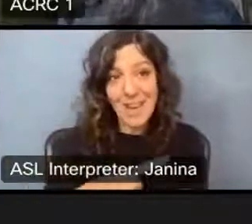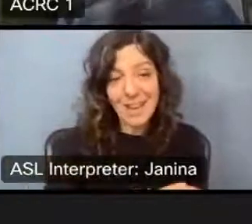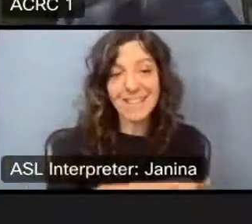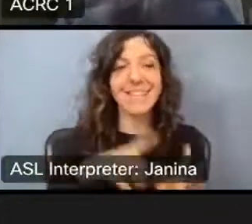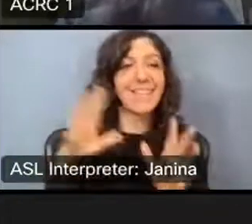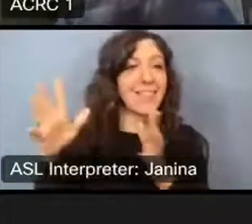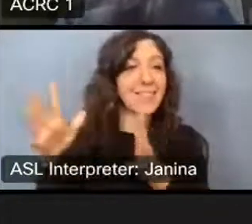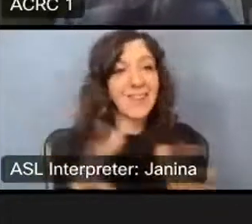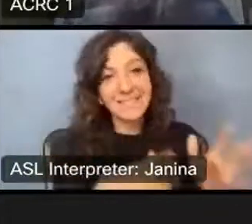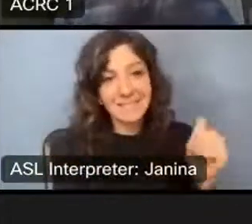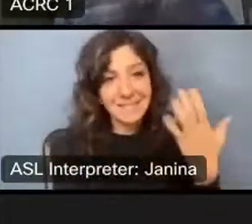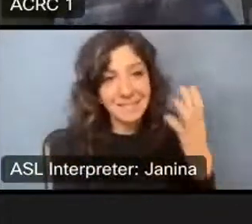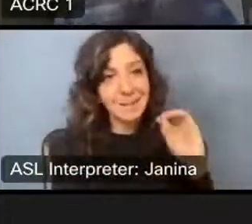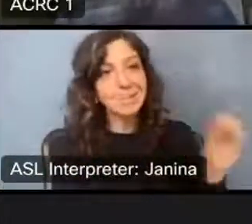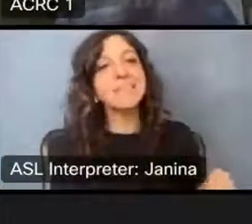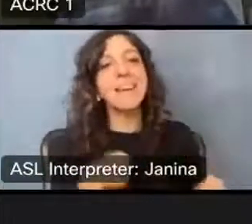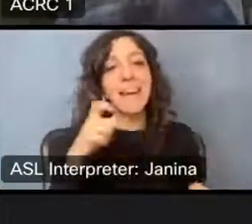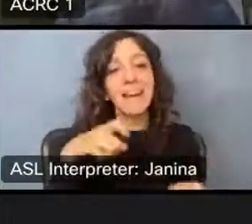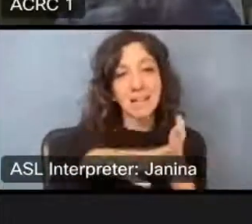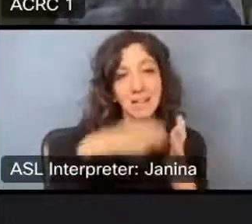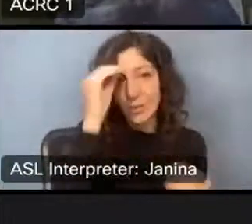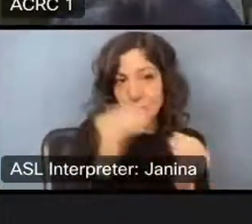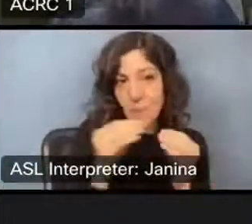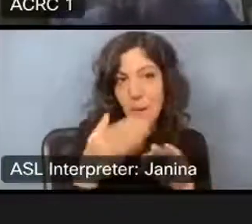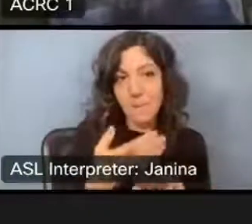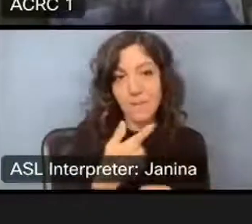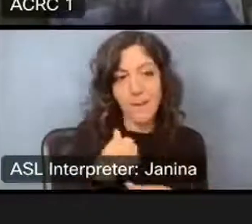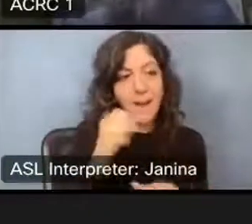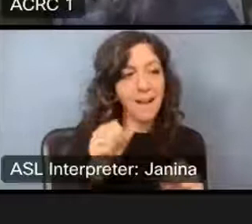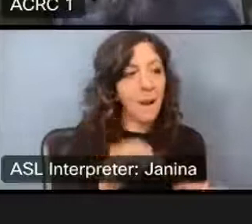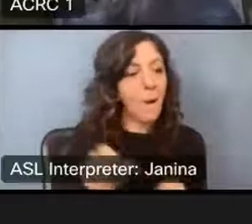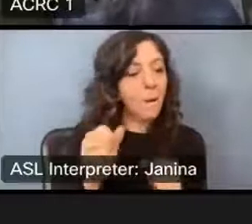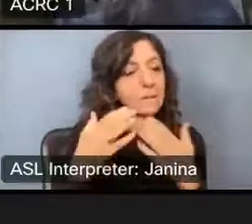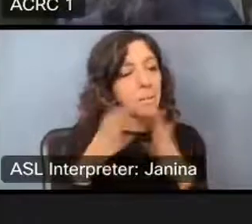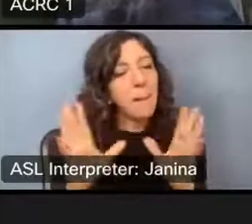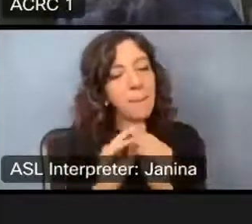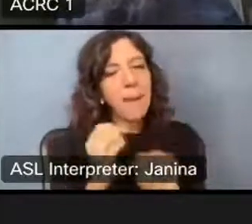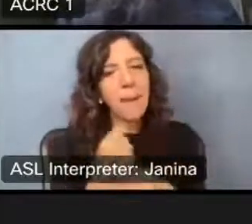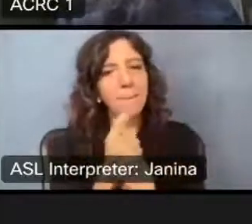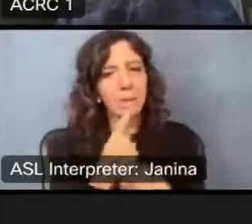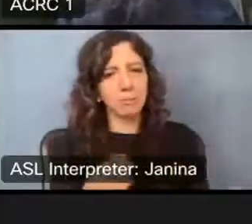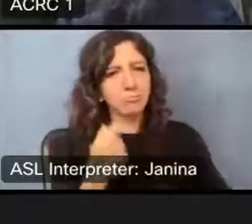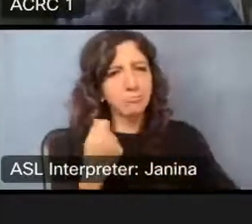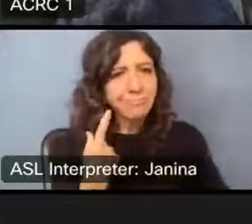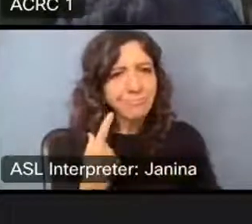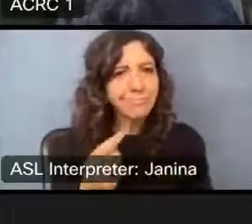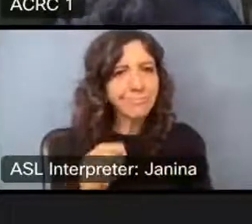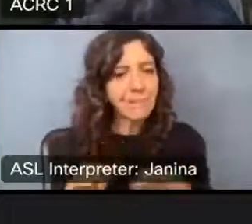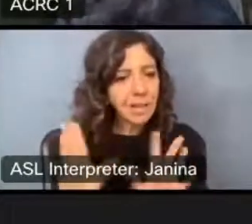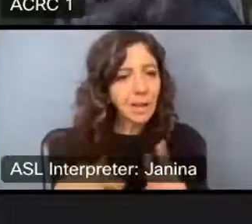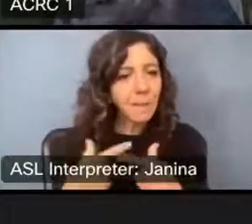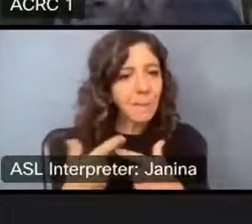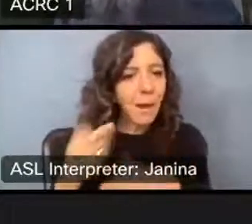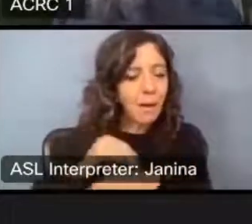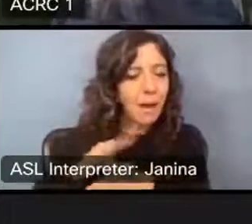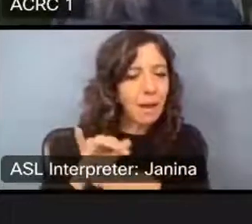other 15% I would need to learn before I would want to host a public meeting and make sure that I'm really clear on giving people guidance that's not going to lead